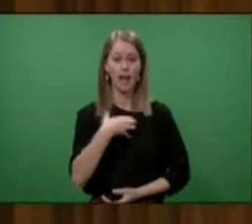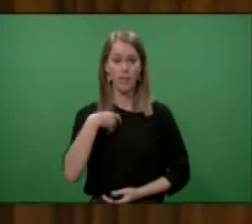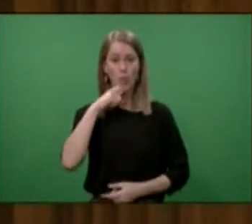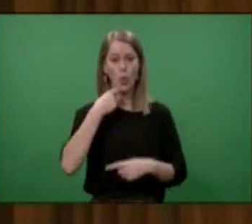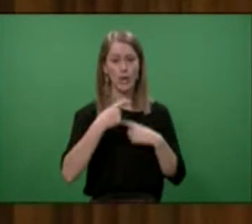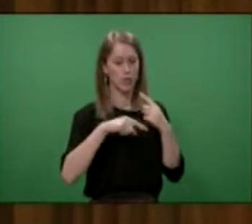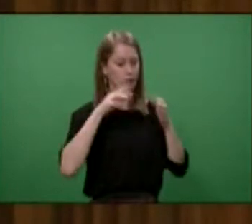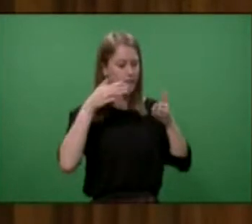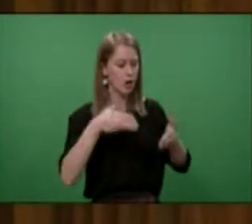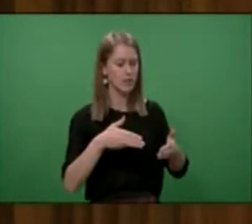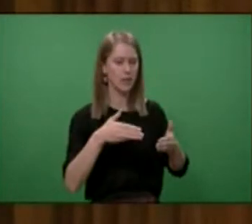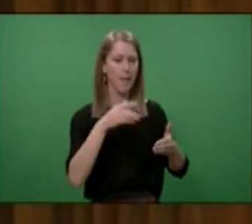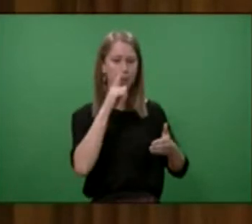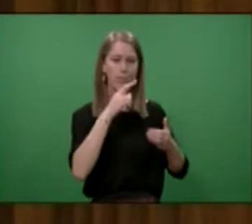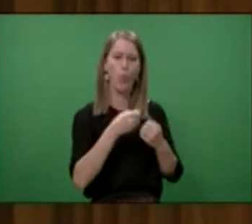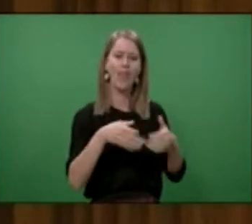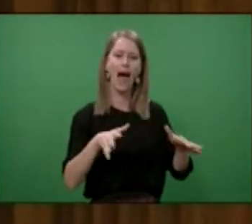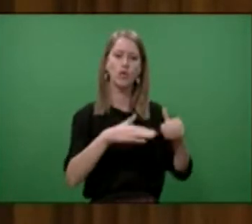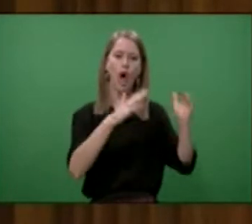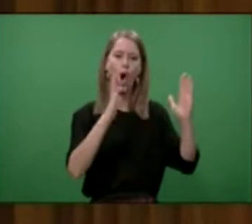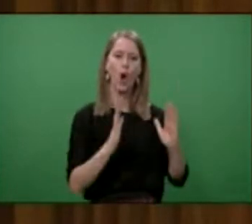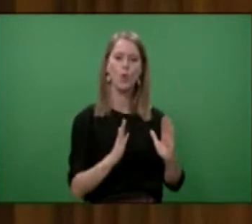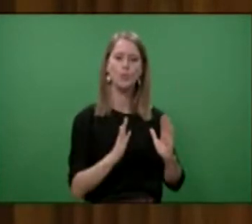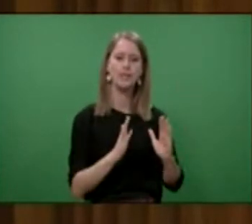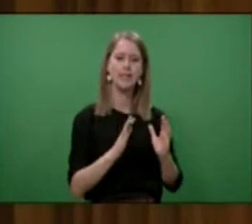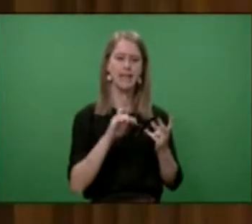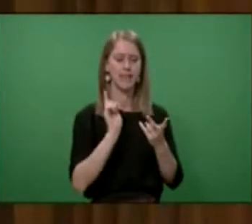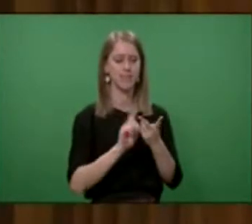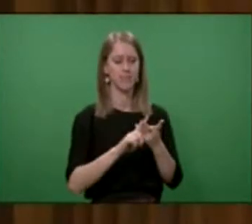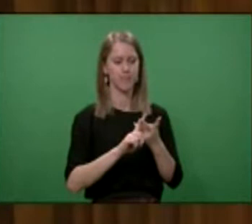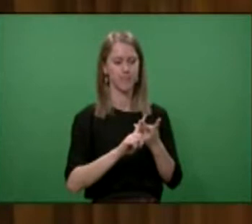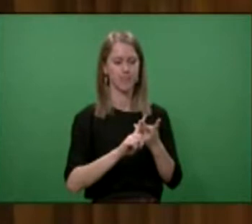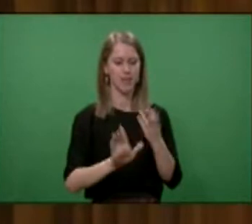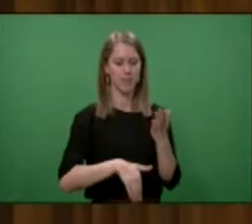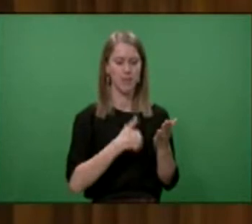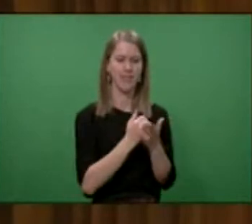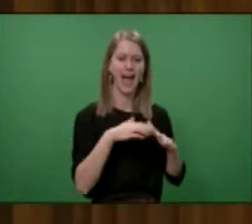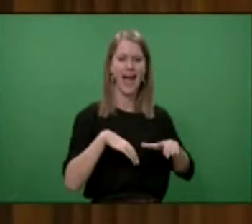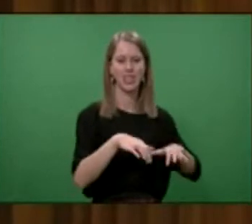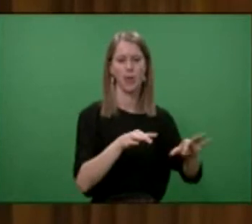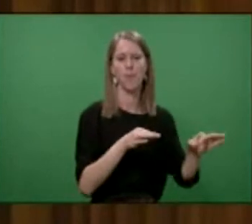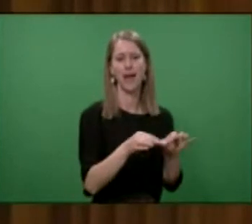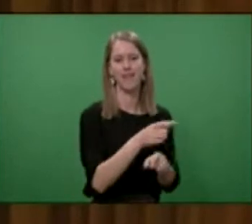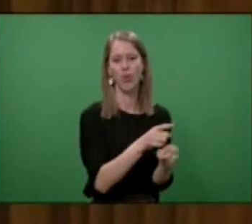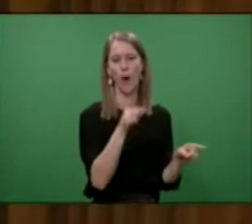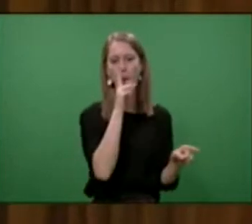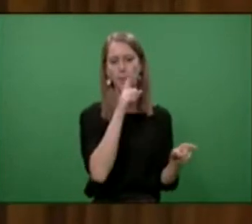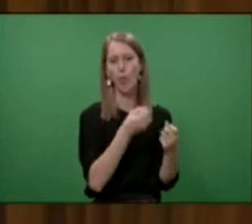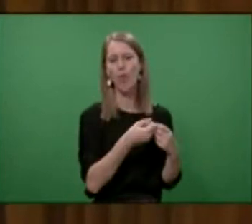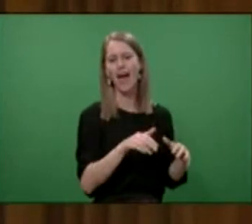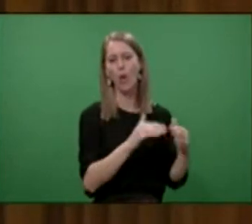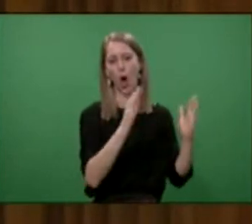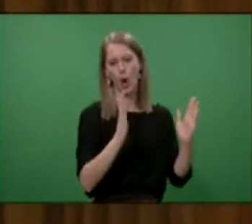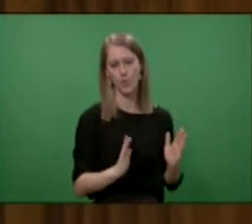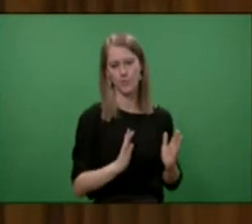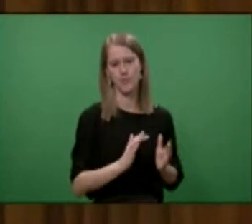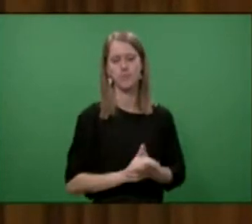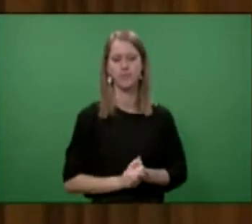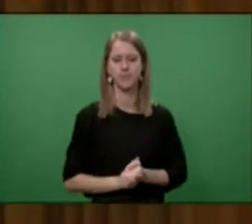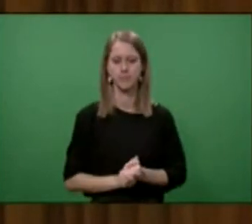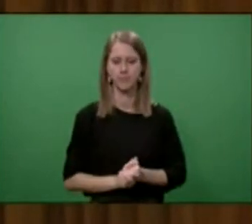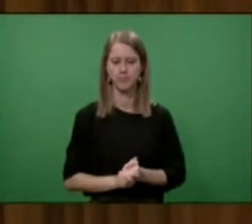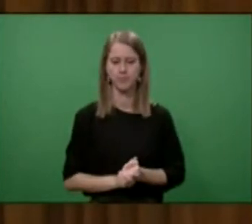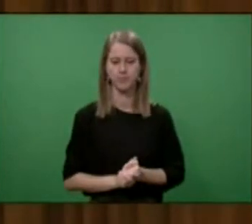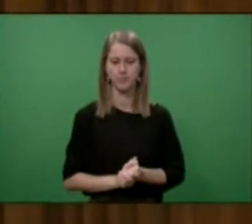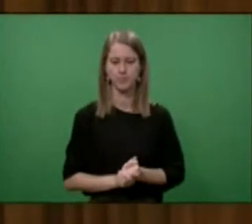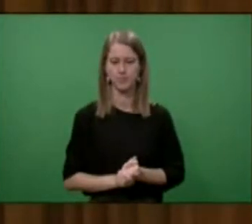continue to focus on homelessness and implementing the Homelessness Action Plan. The government will review and enhance